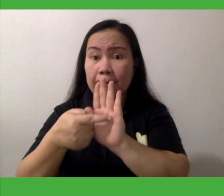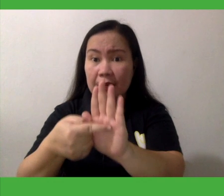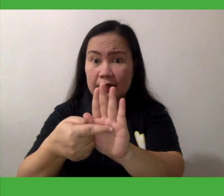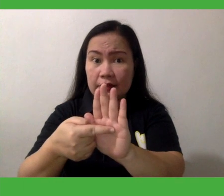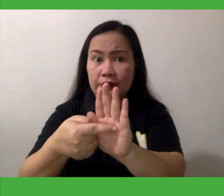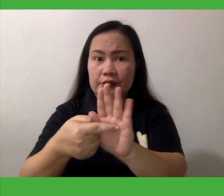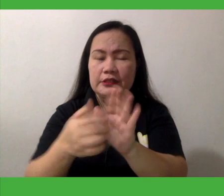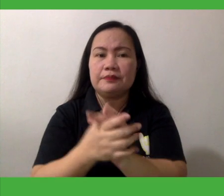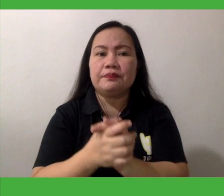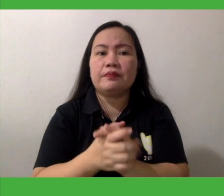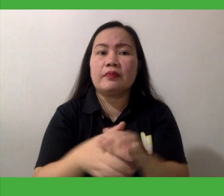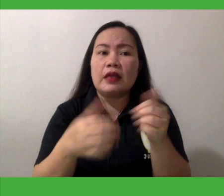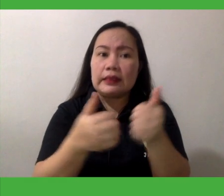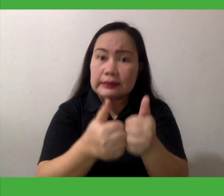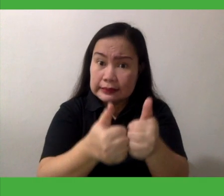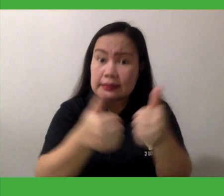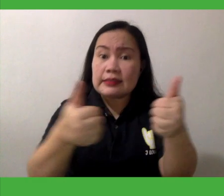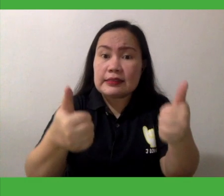nito ay